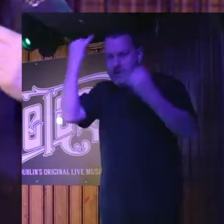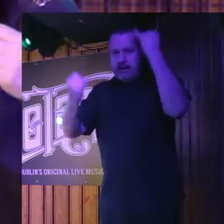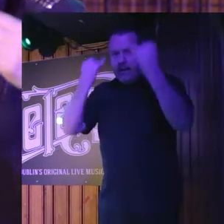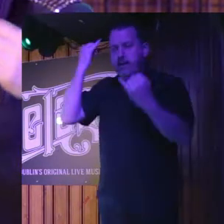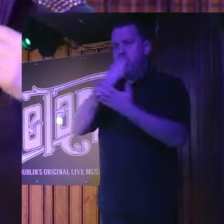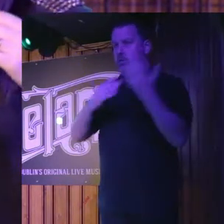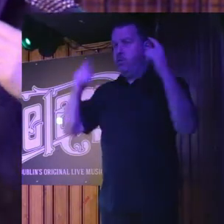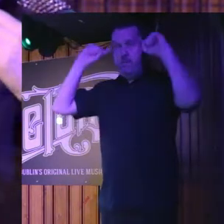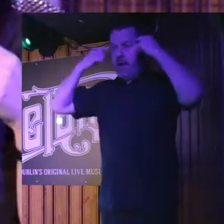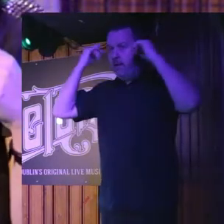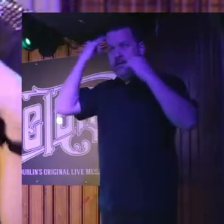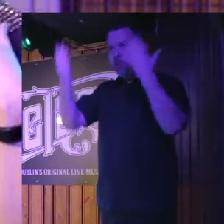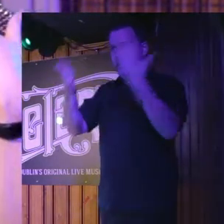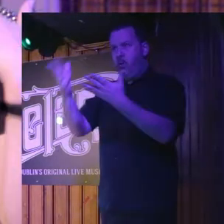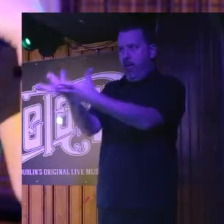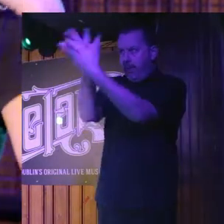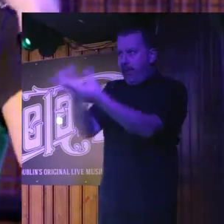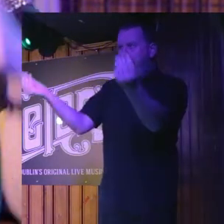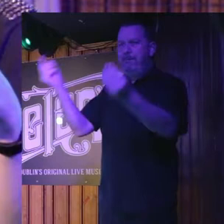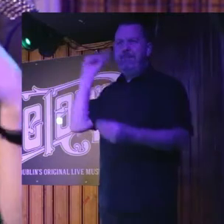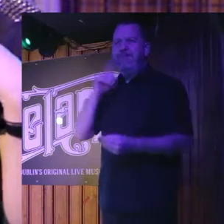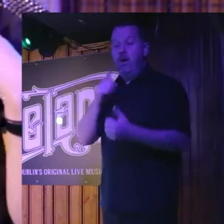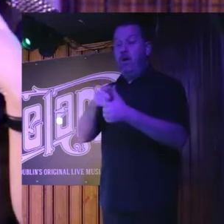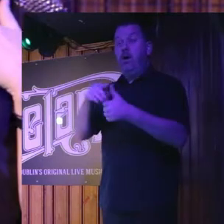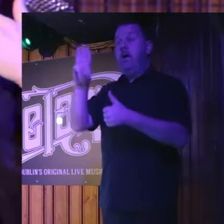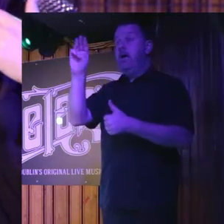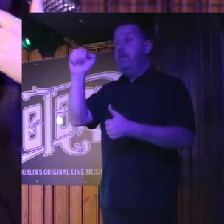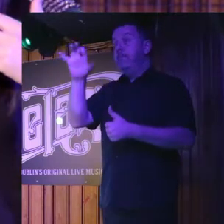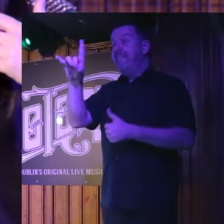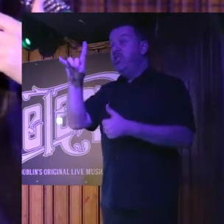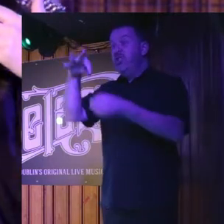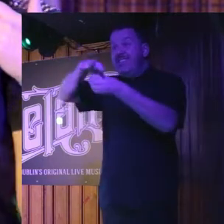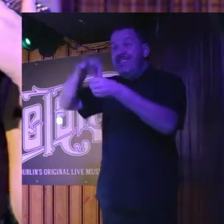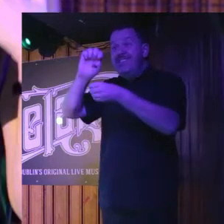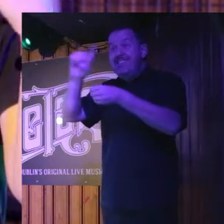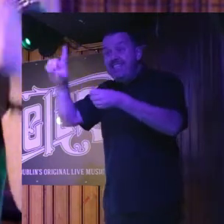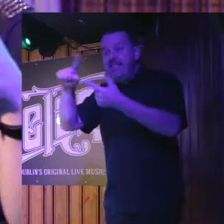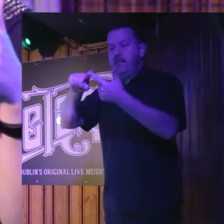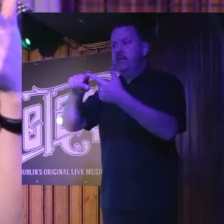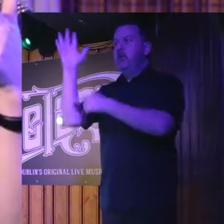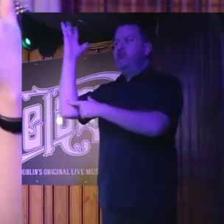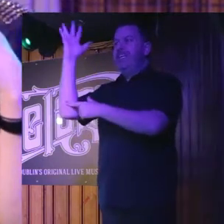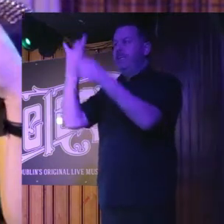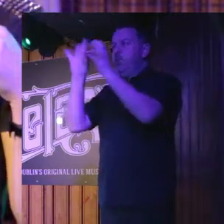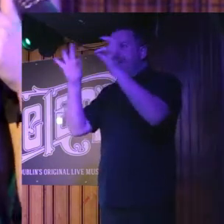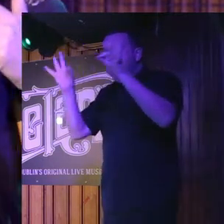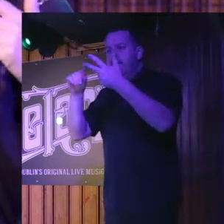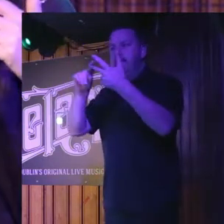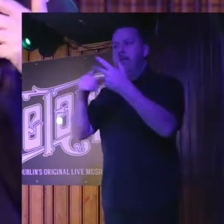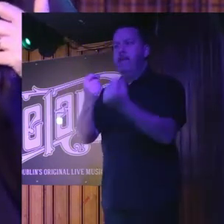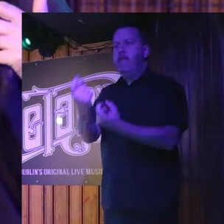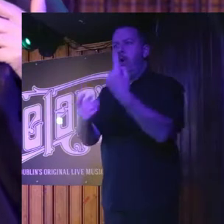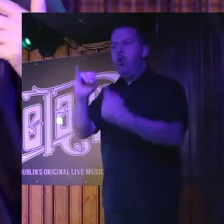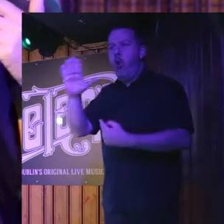ludicrous ways of trying to cure deafness, from using peach kernels and twigs to boiling oil and a